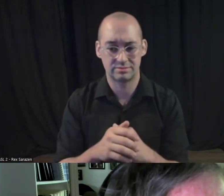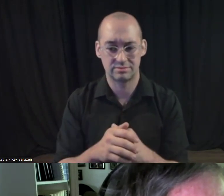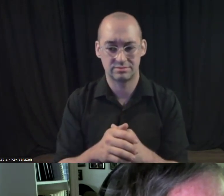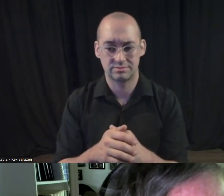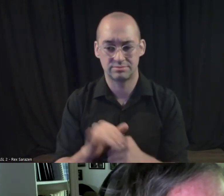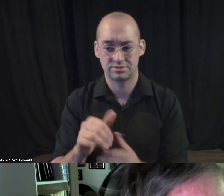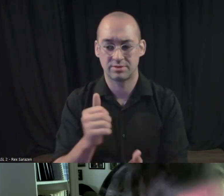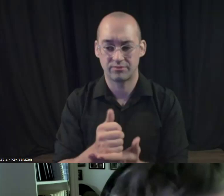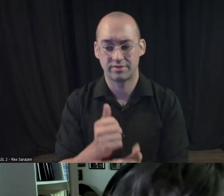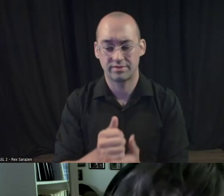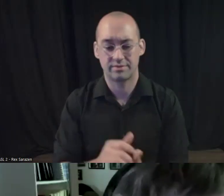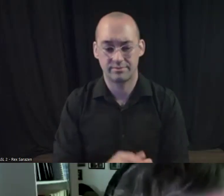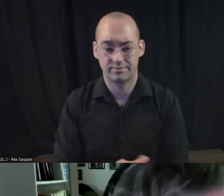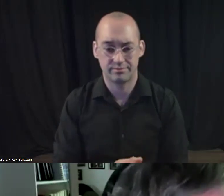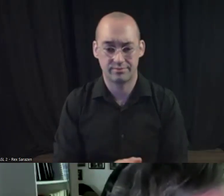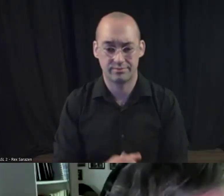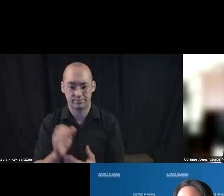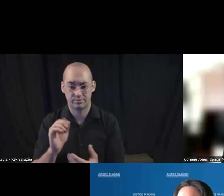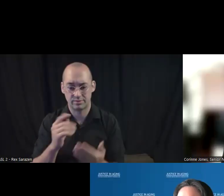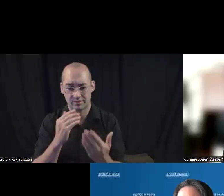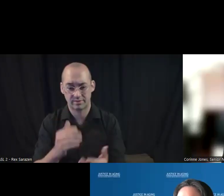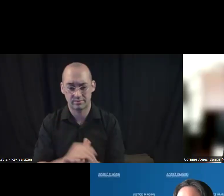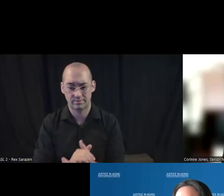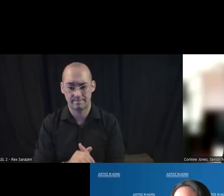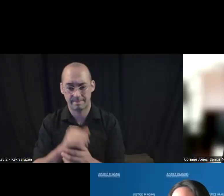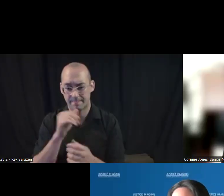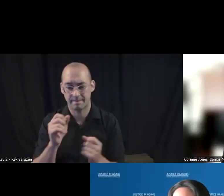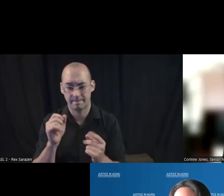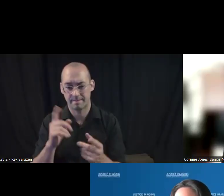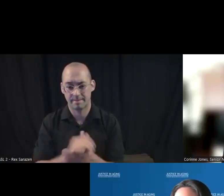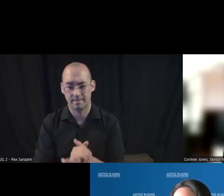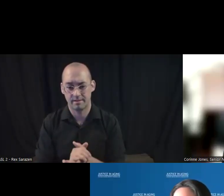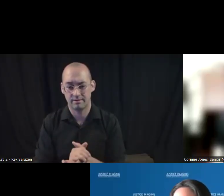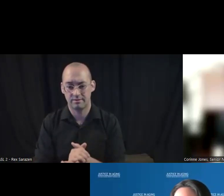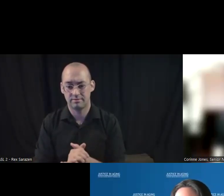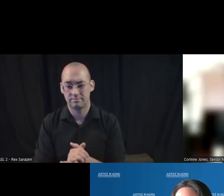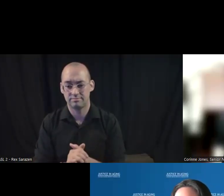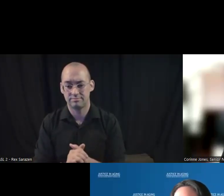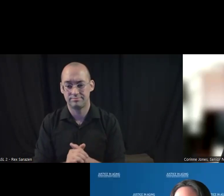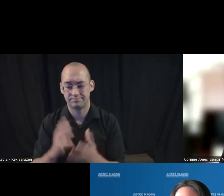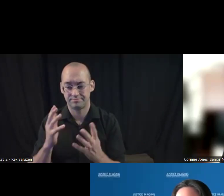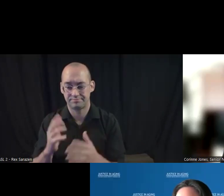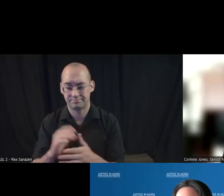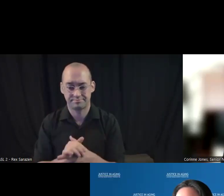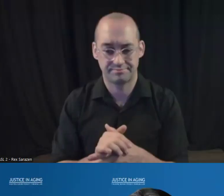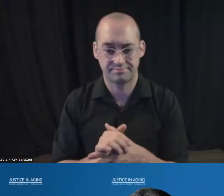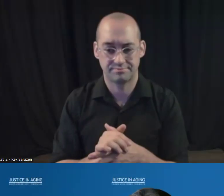helpful. Okay, thank you. I'm not surprised at the answer, unfortunately. Yeah.